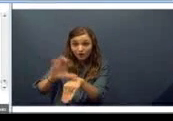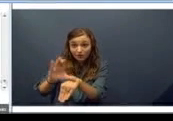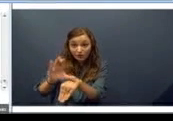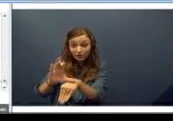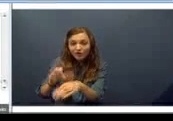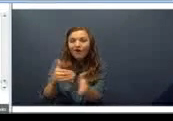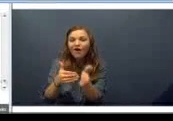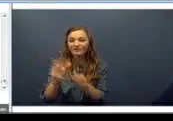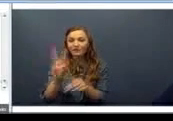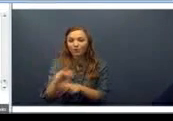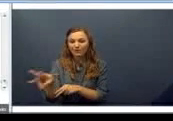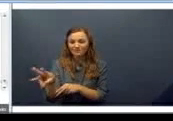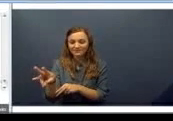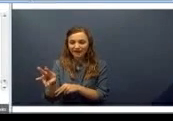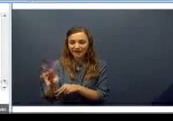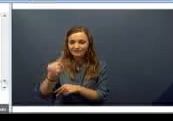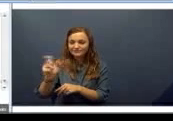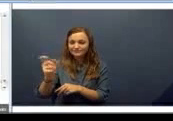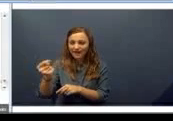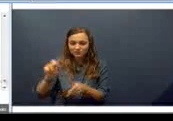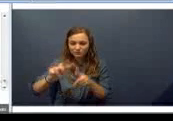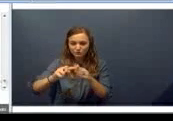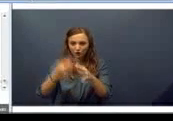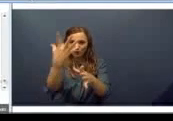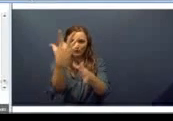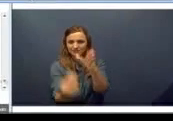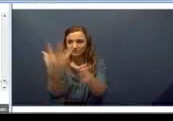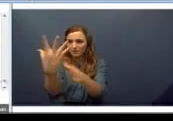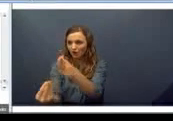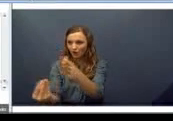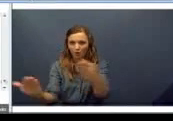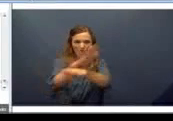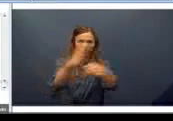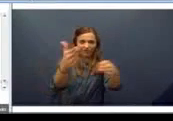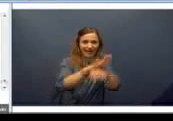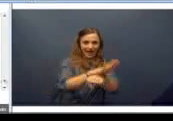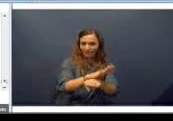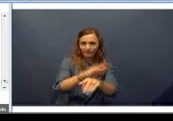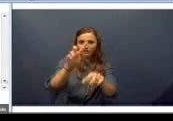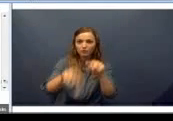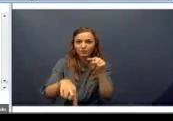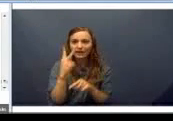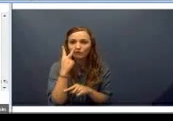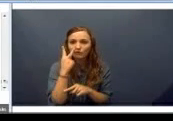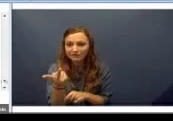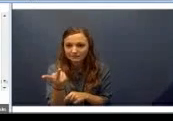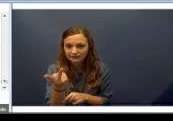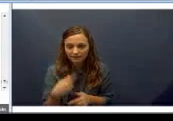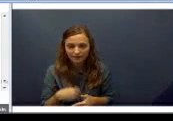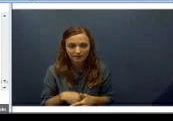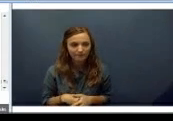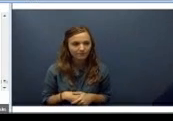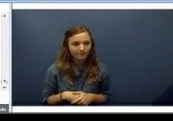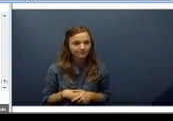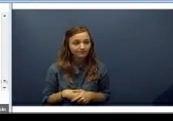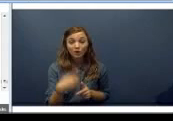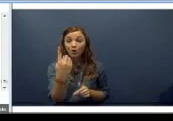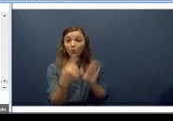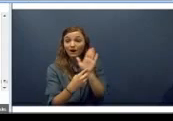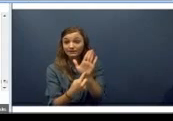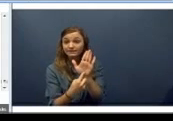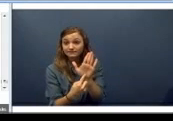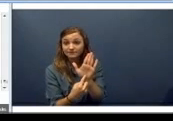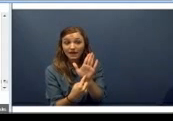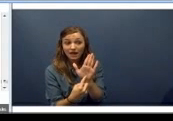your computer, oftentimes on websites, text will start to disappear or overlap with other text and become